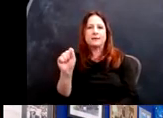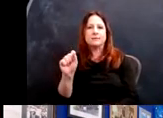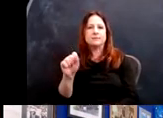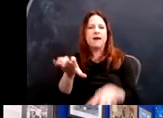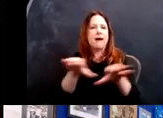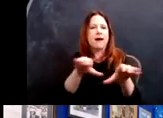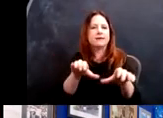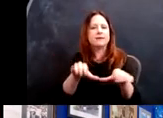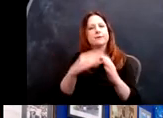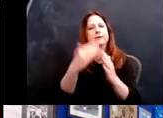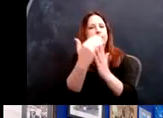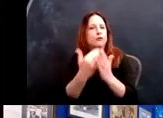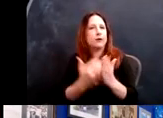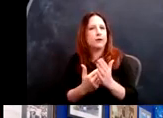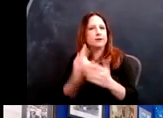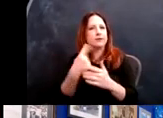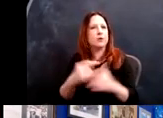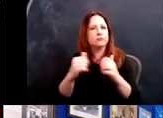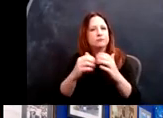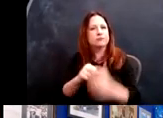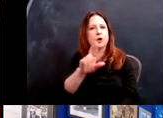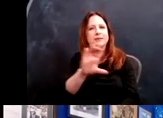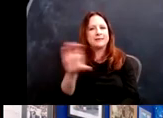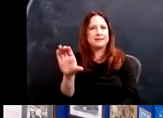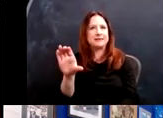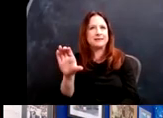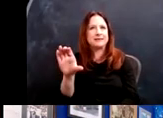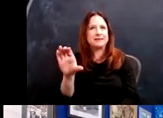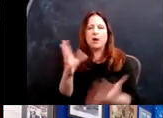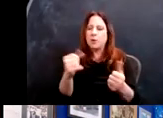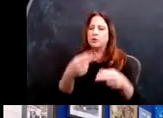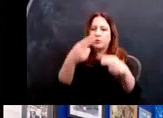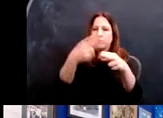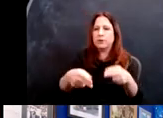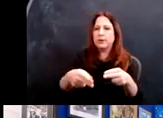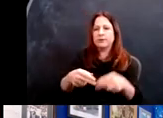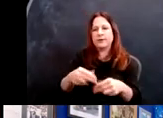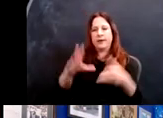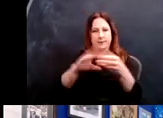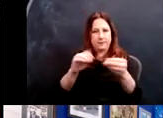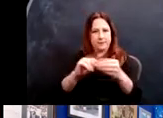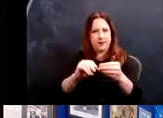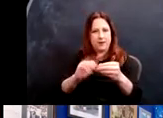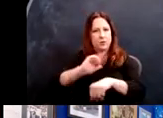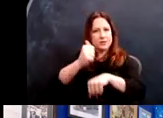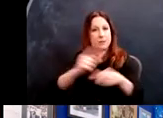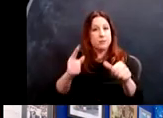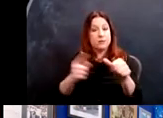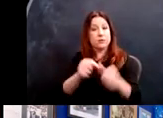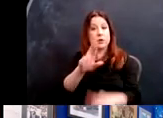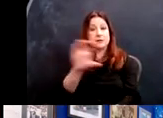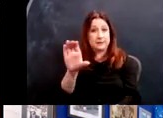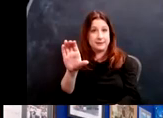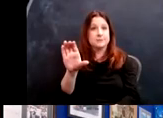going to give a brief history of how we developed the first one. We were funded by the federal government under